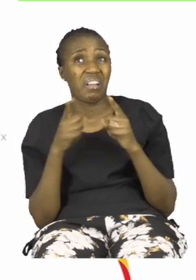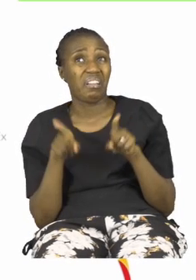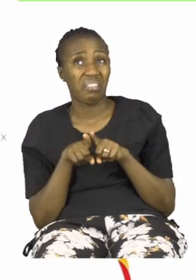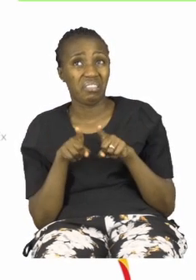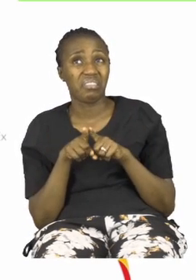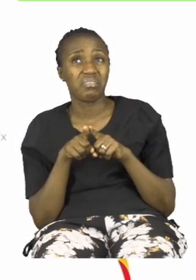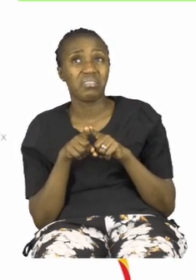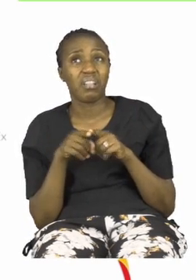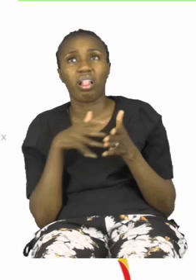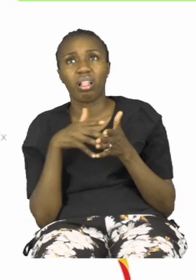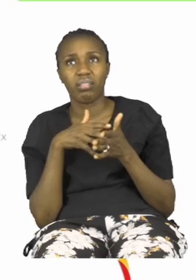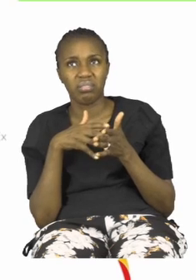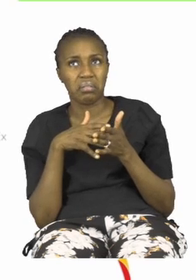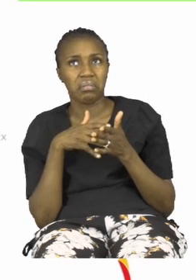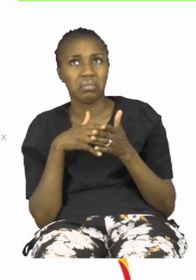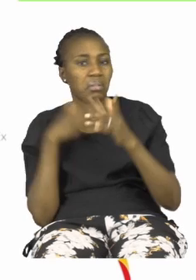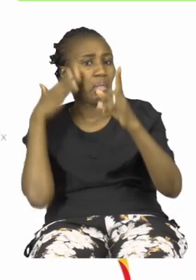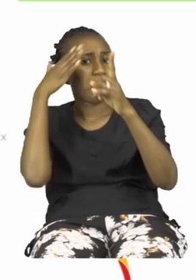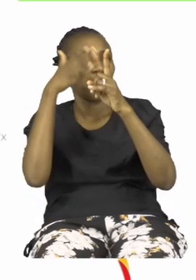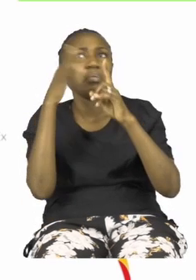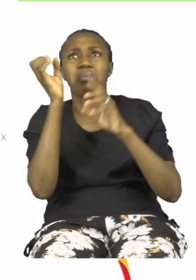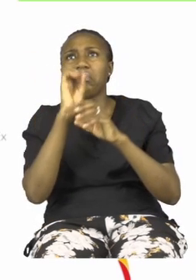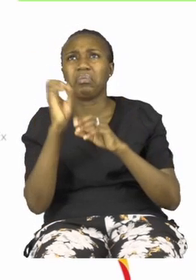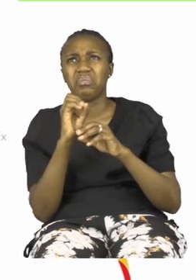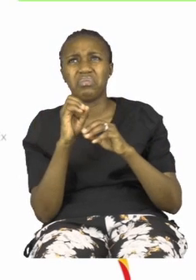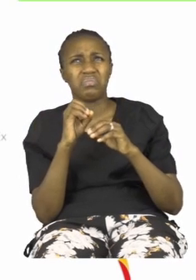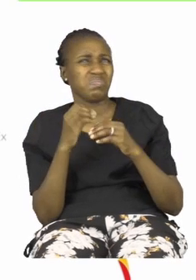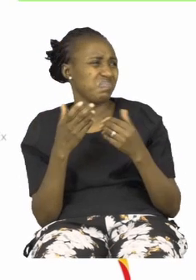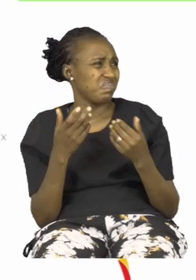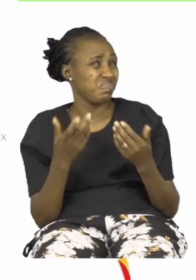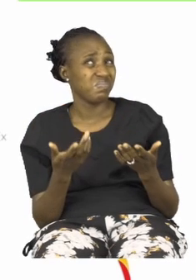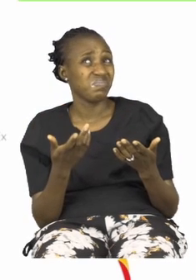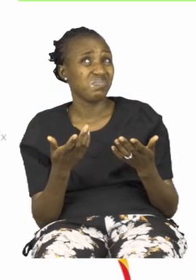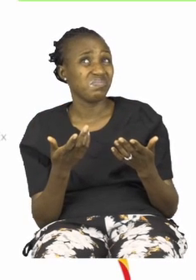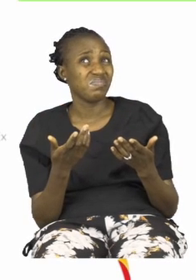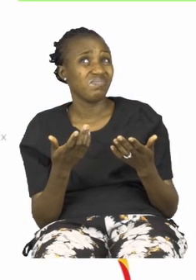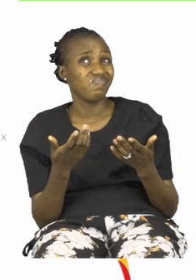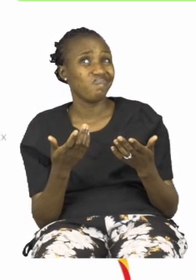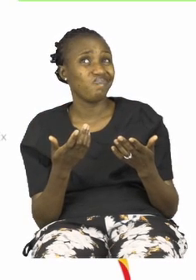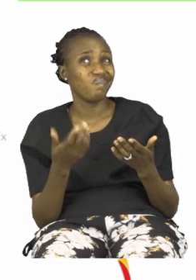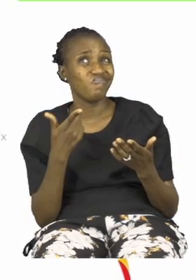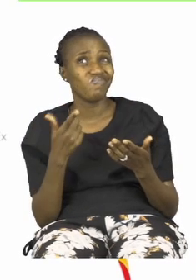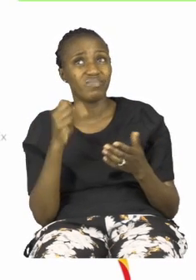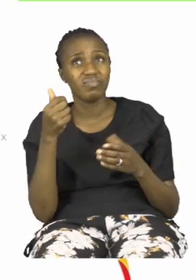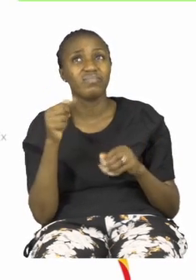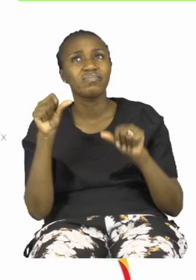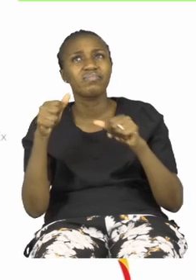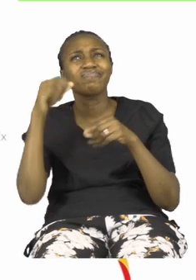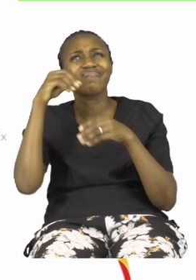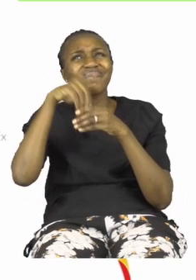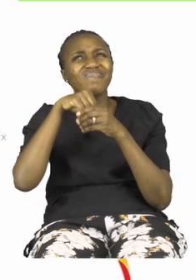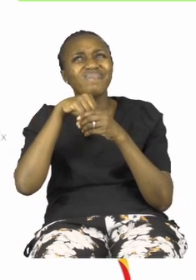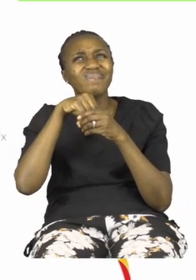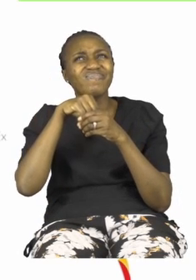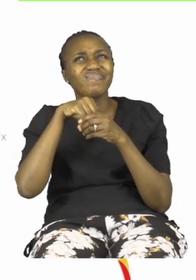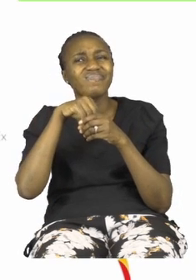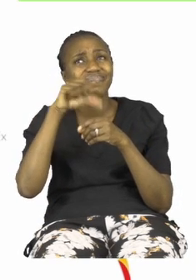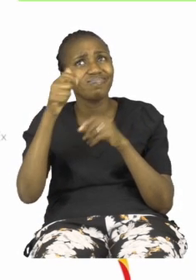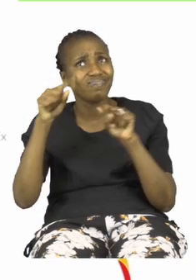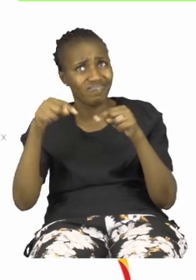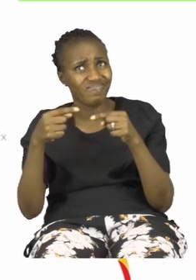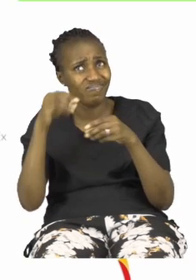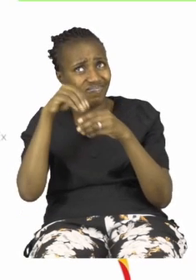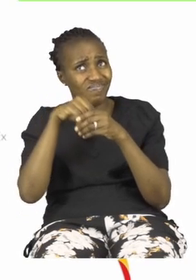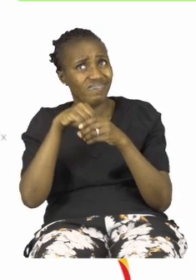have aspirations to do other things. Are there other things that you're involved with as well, apart from being an